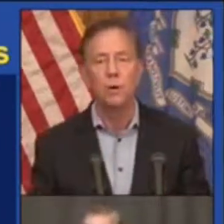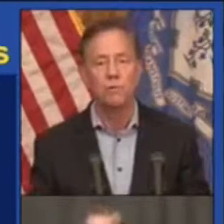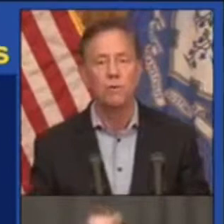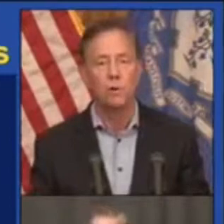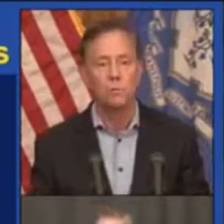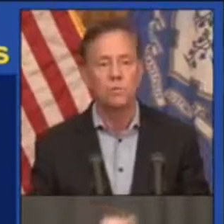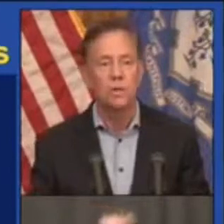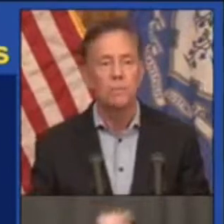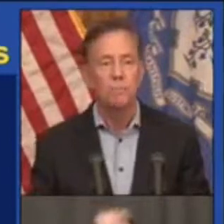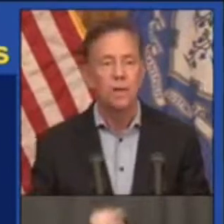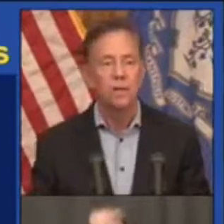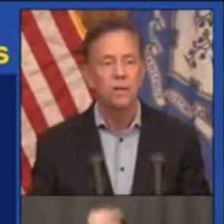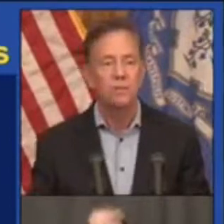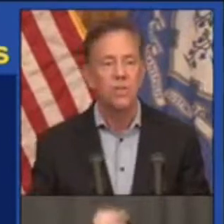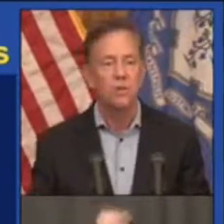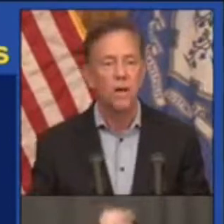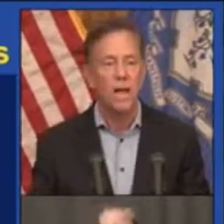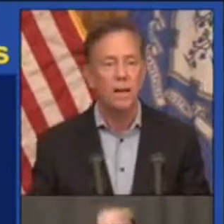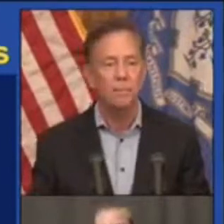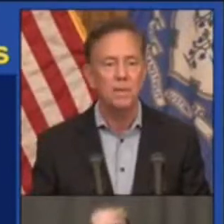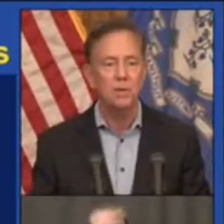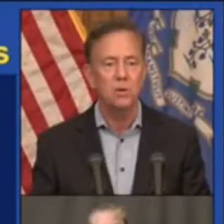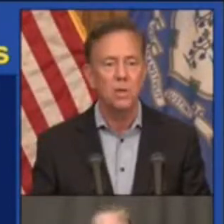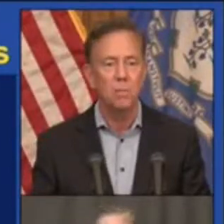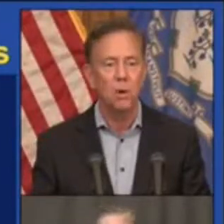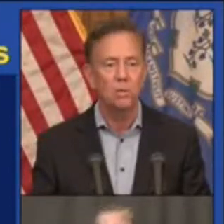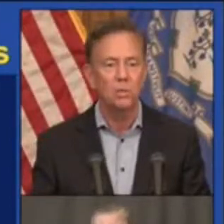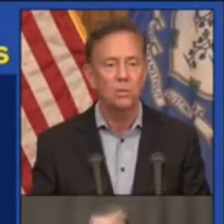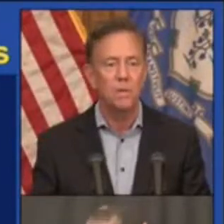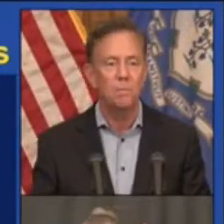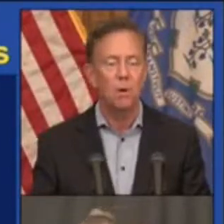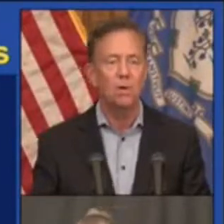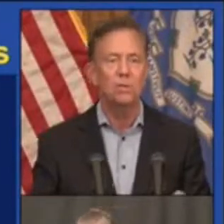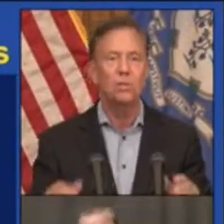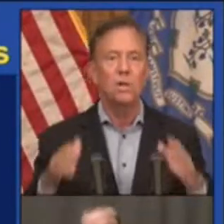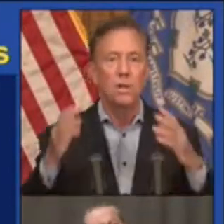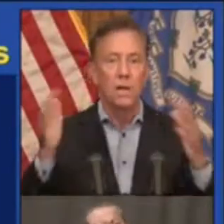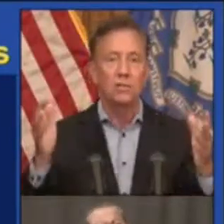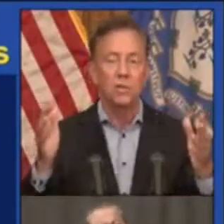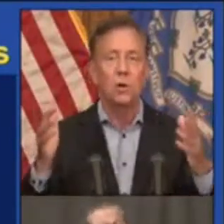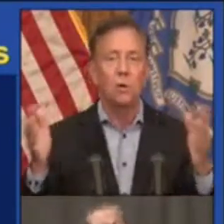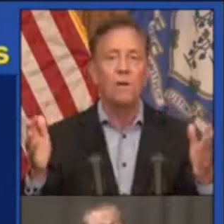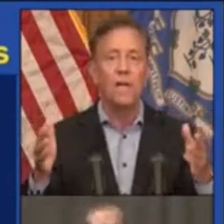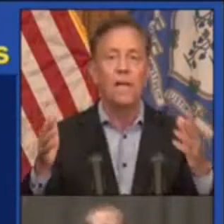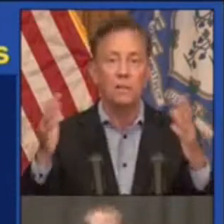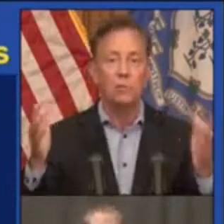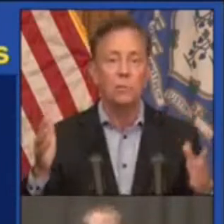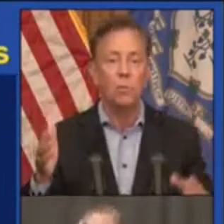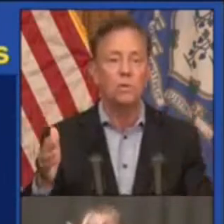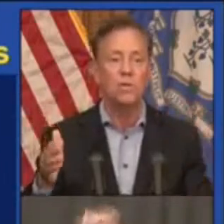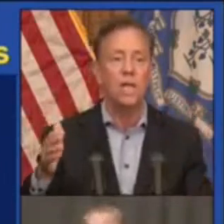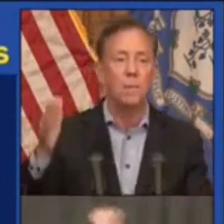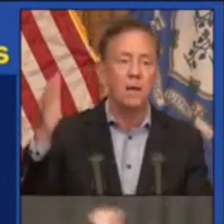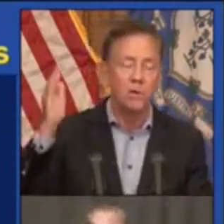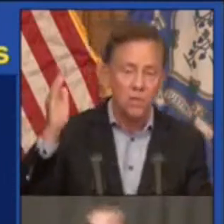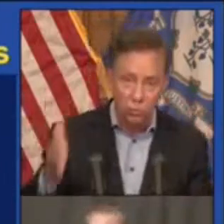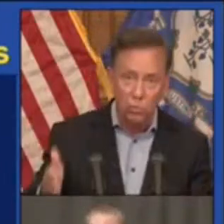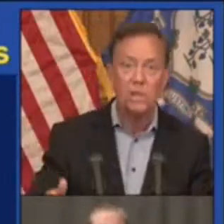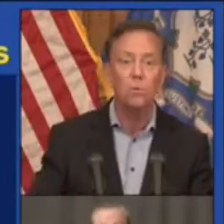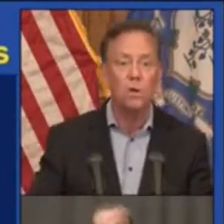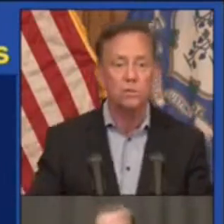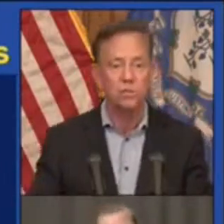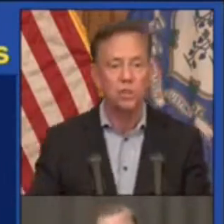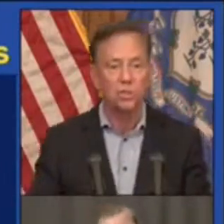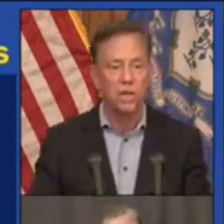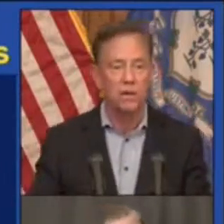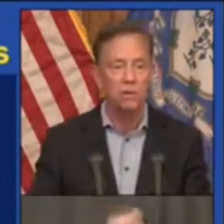smartphones. And you can see what happened in early March, mid-March, as COVID hit, the reports came out, and there really